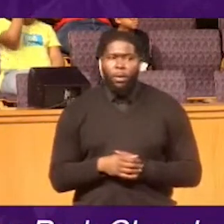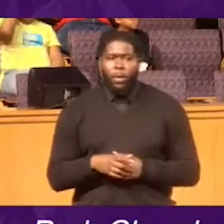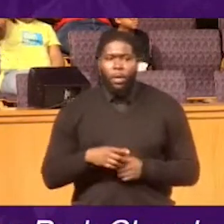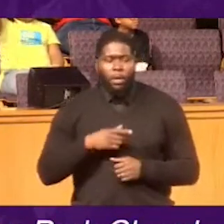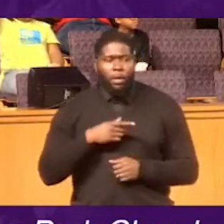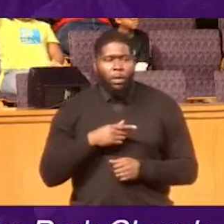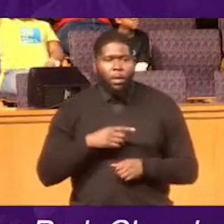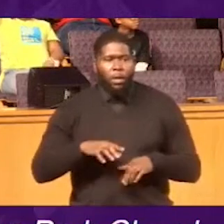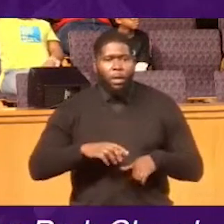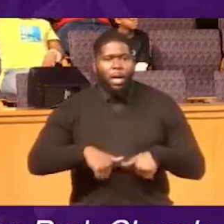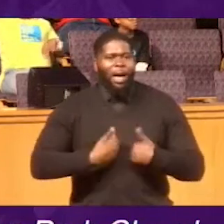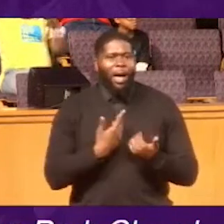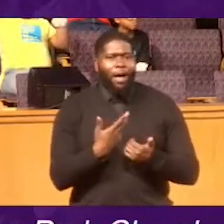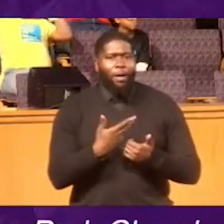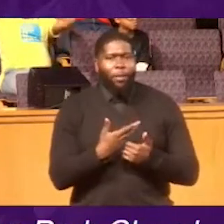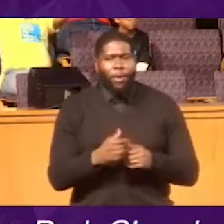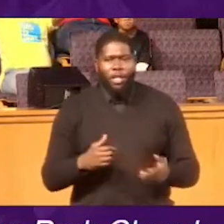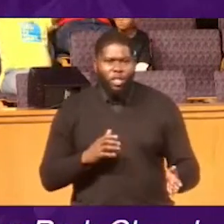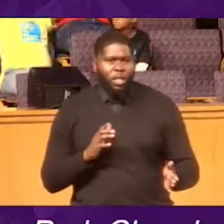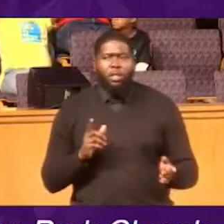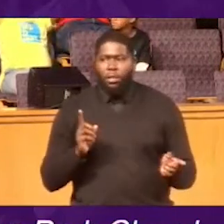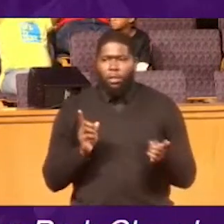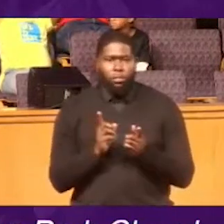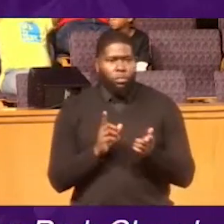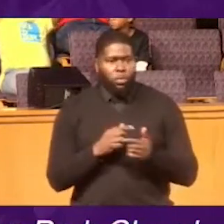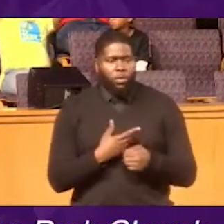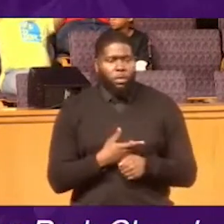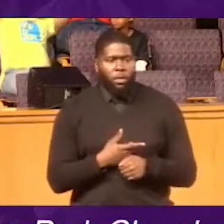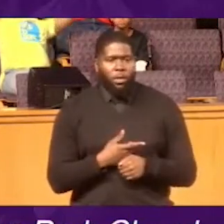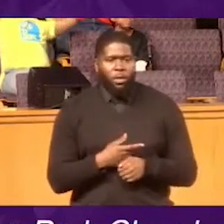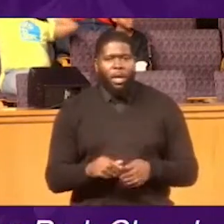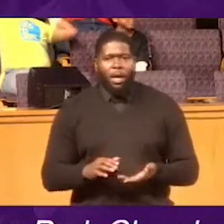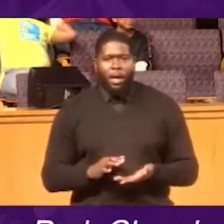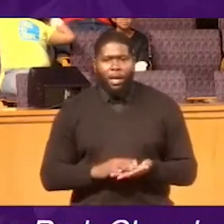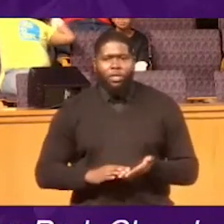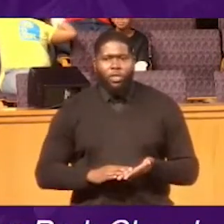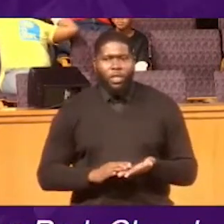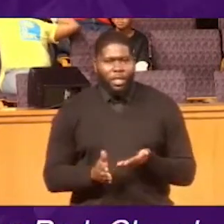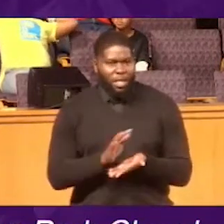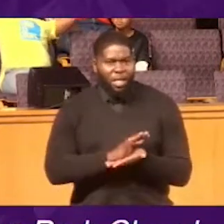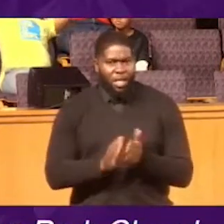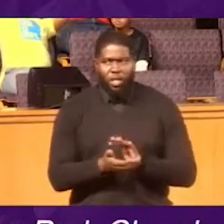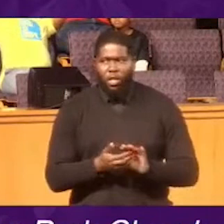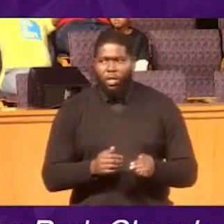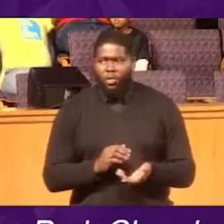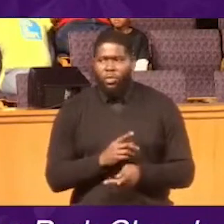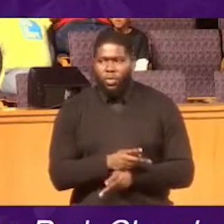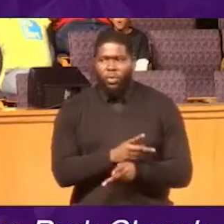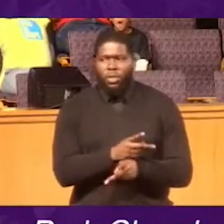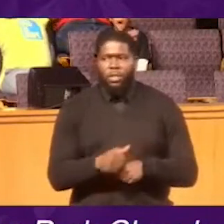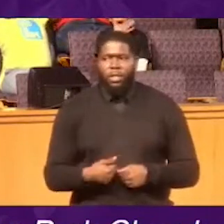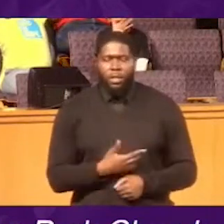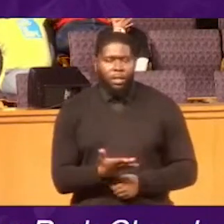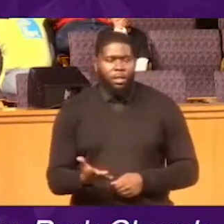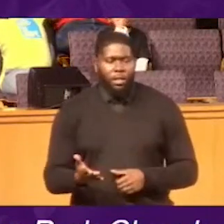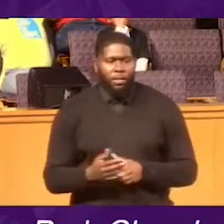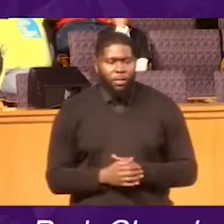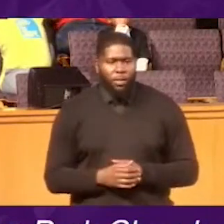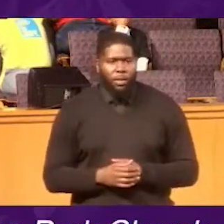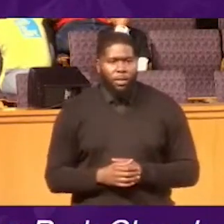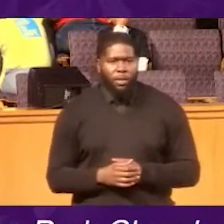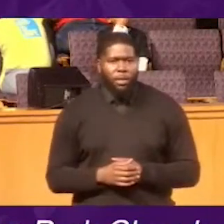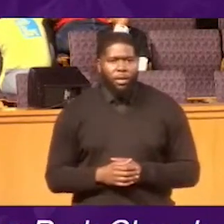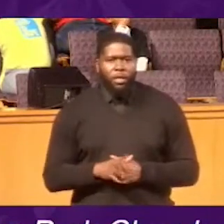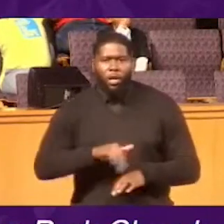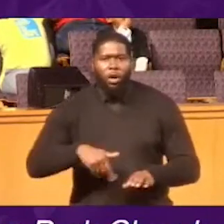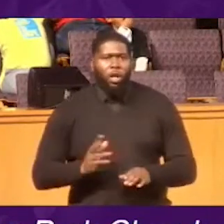how she greets you, how she handles things. And trust me, just like